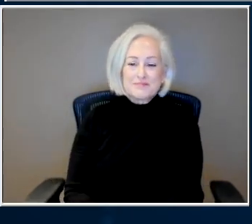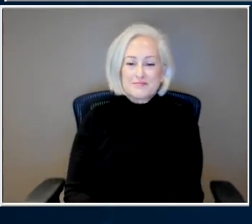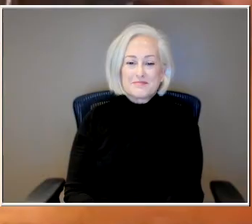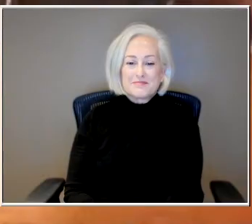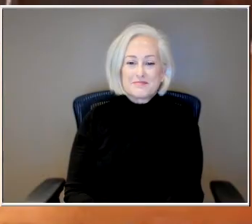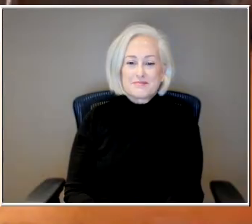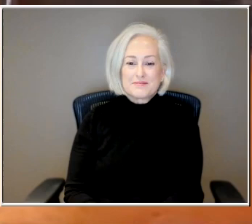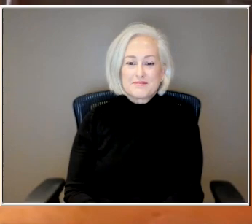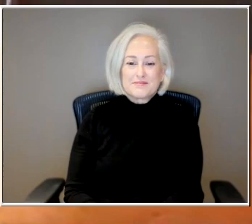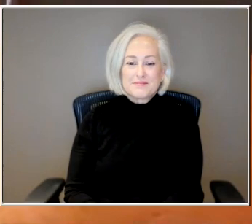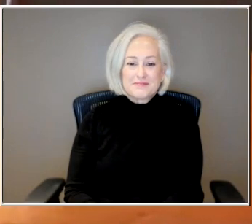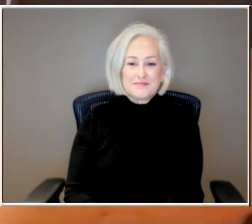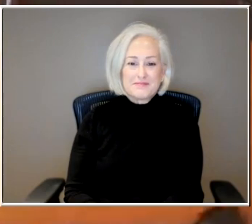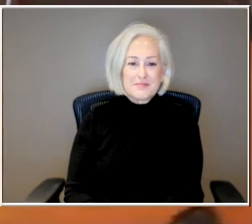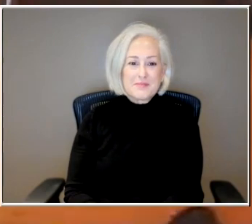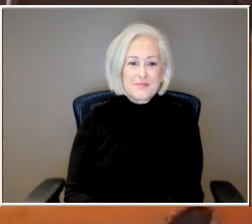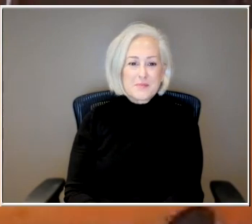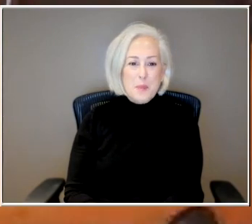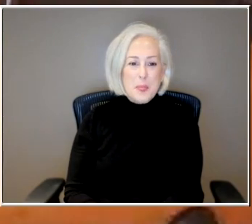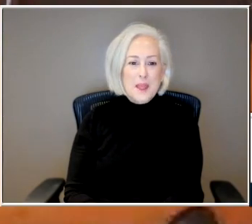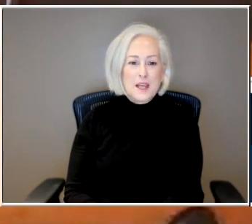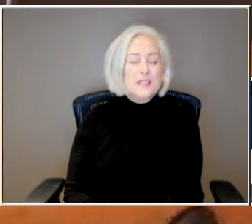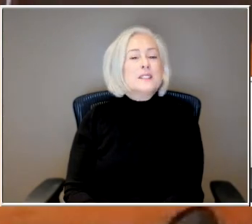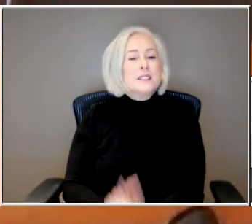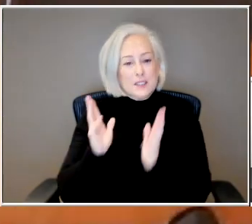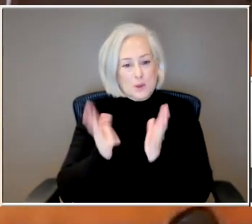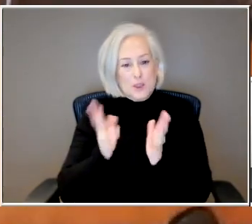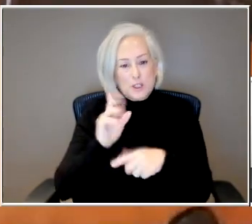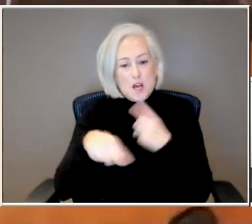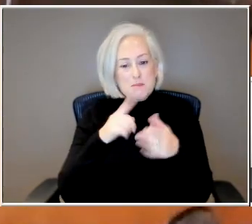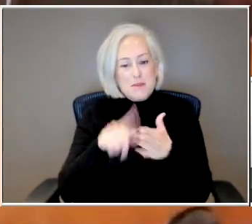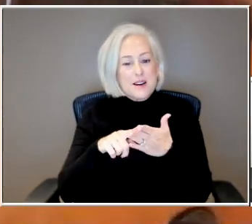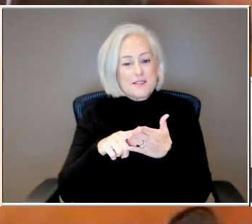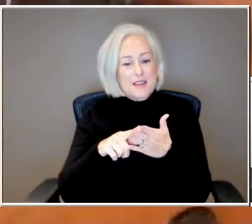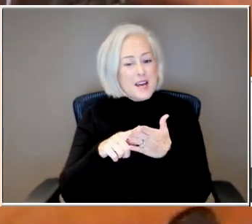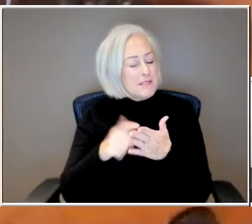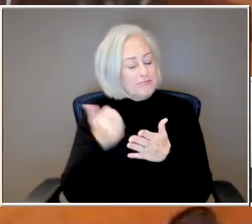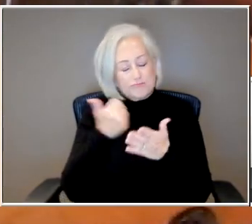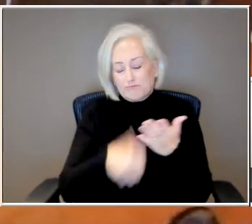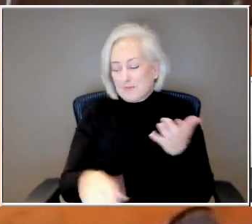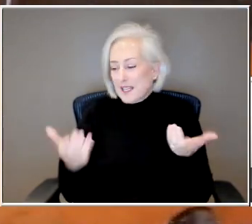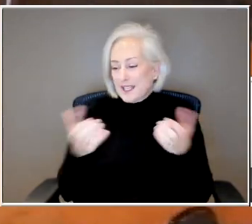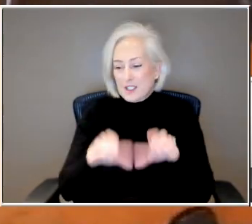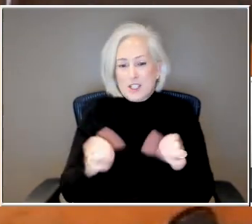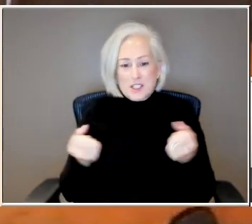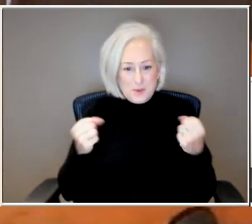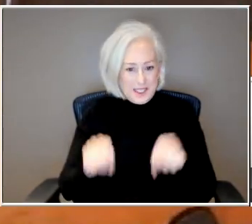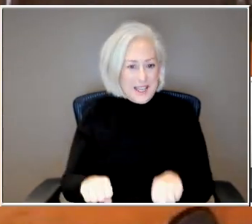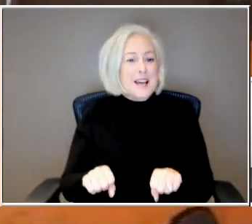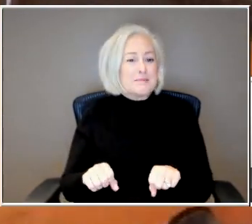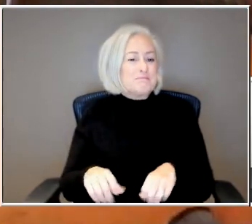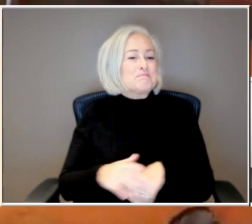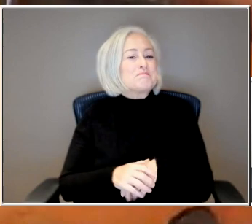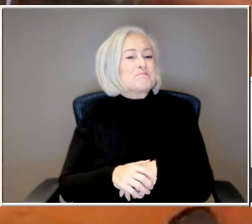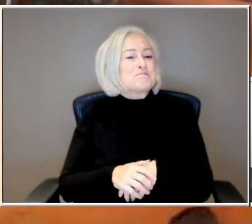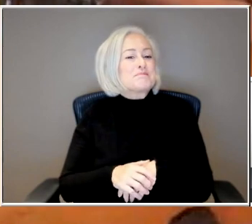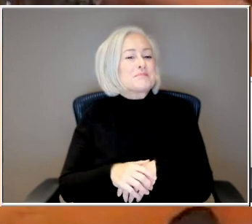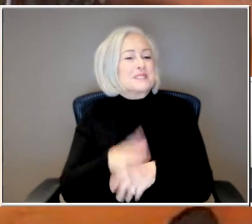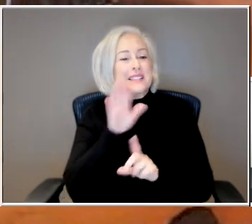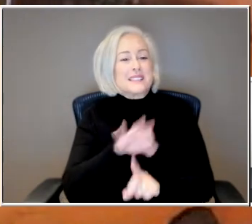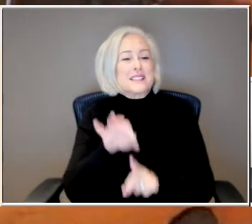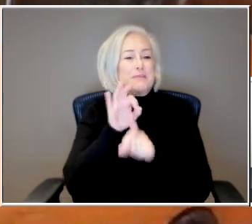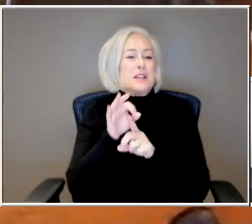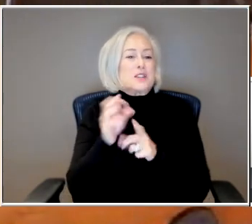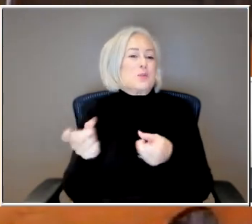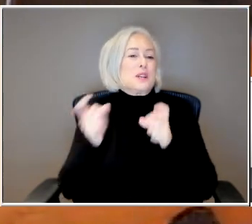It's something we talk about it every chance we get. It's something so special, and we feel like we've been given